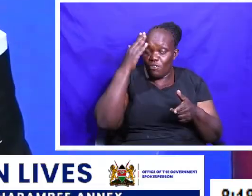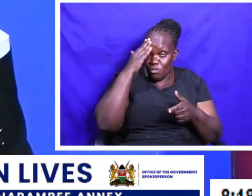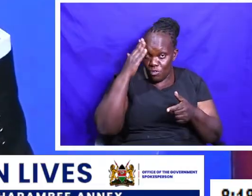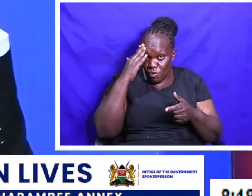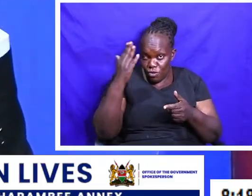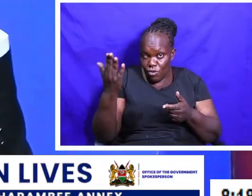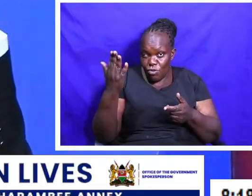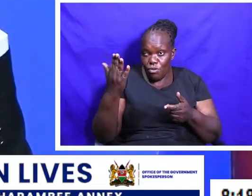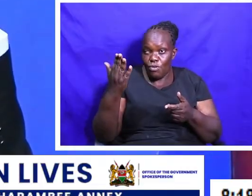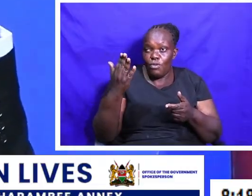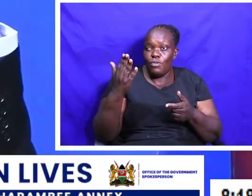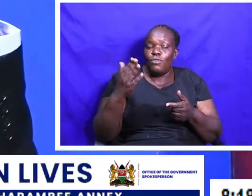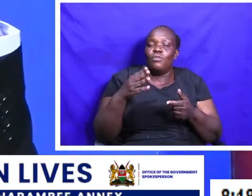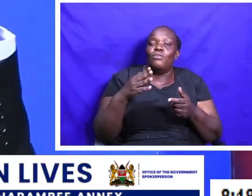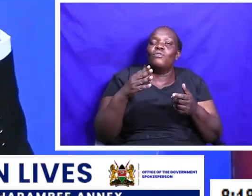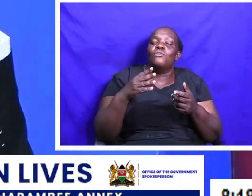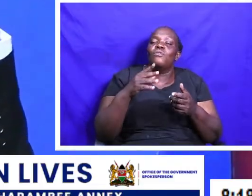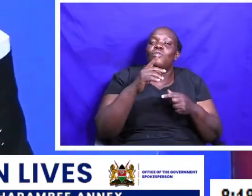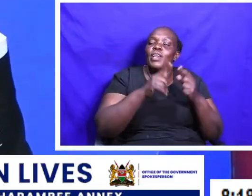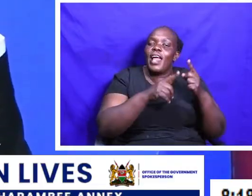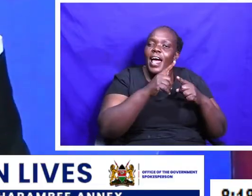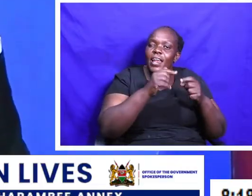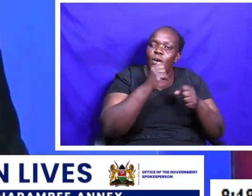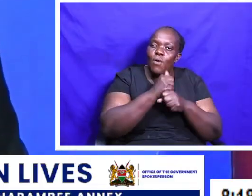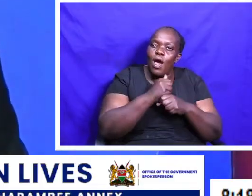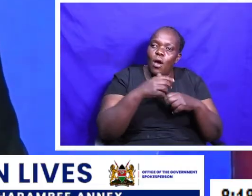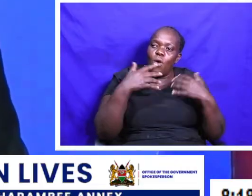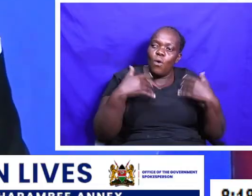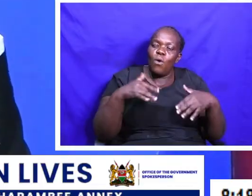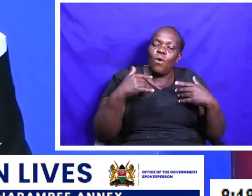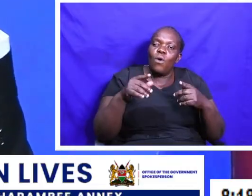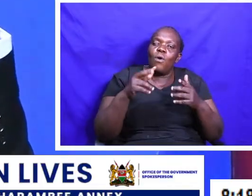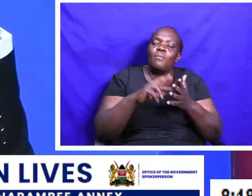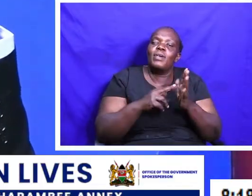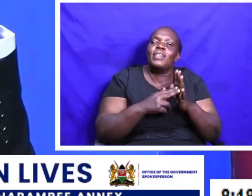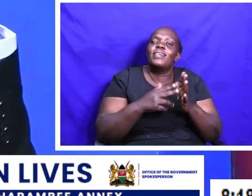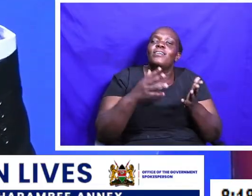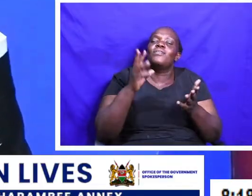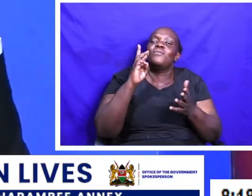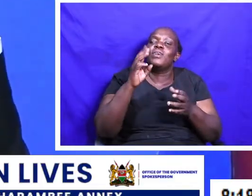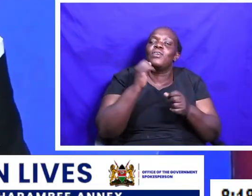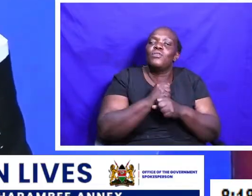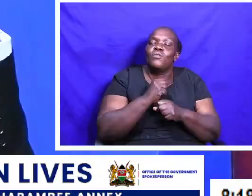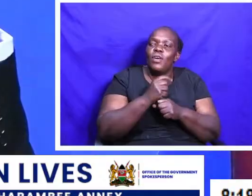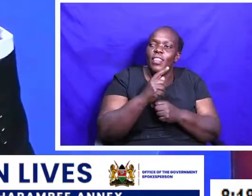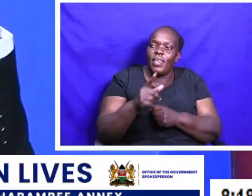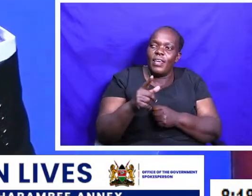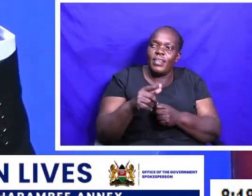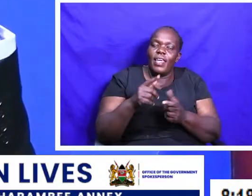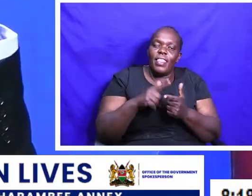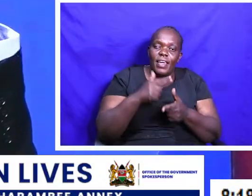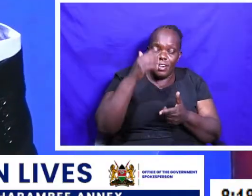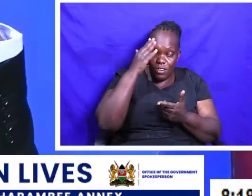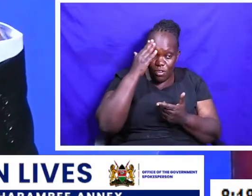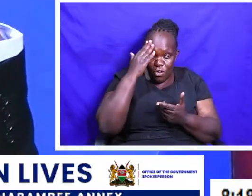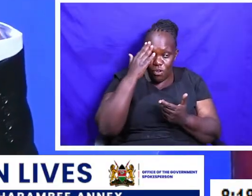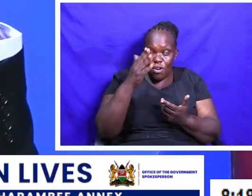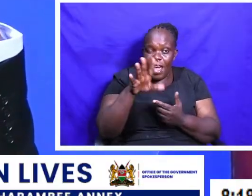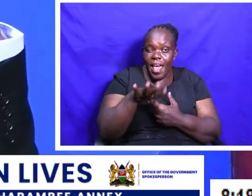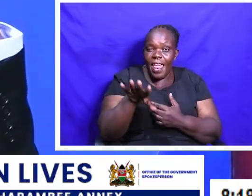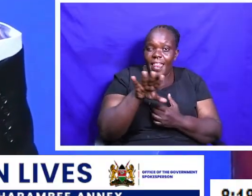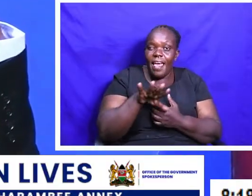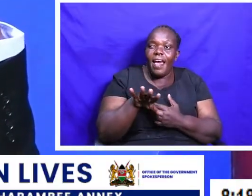know, because I was appointed under broad-based. So everybody's so optimistic. They're like, wow. Now you know the